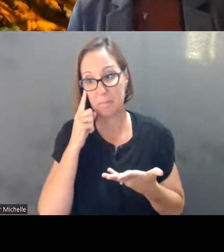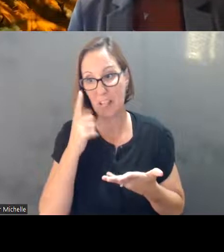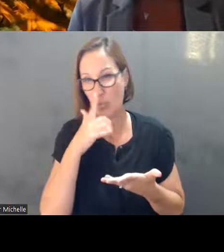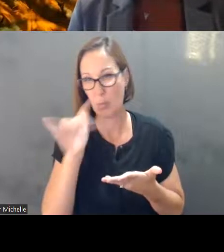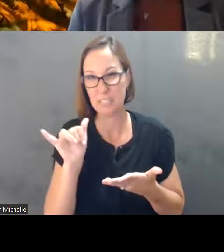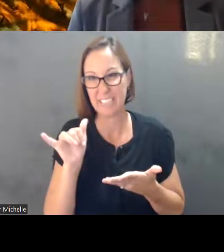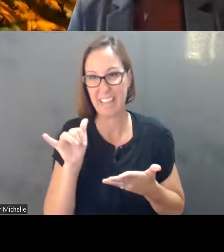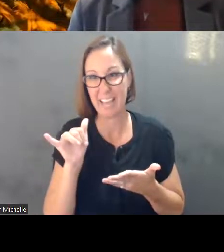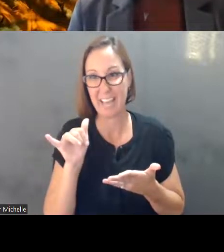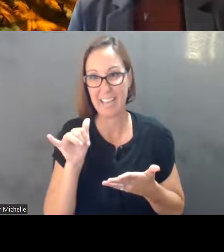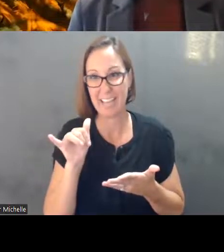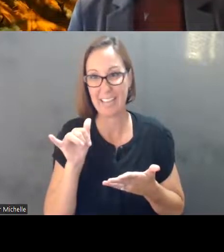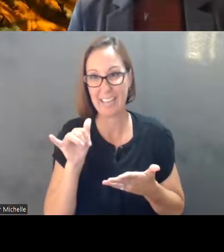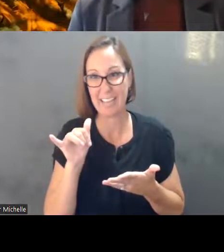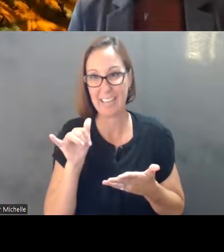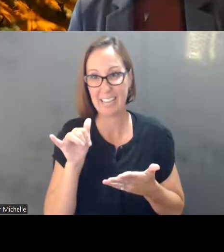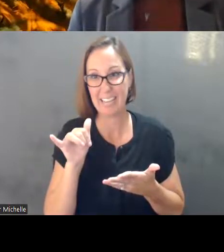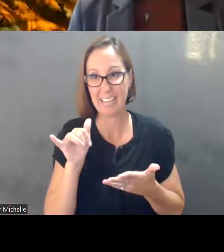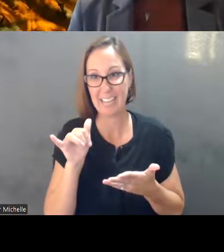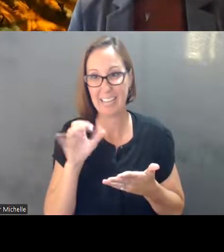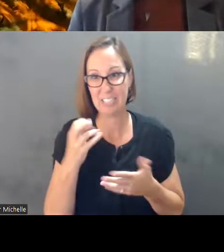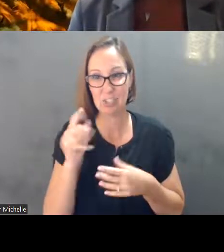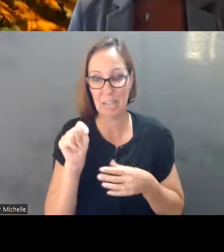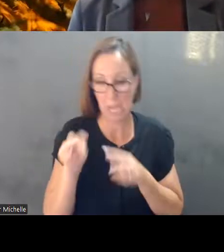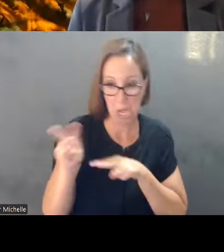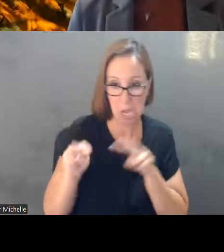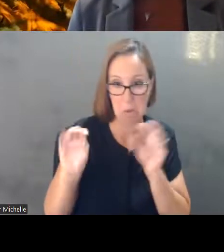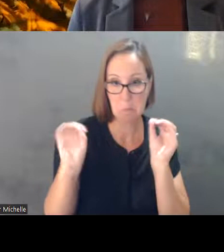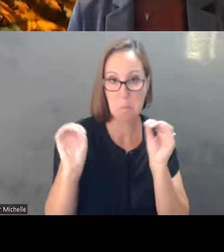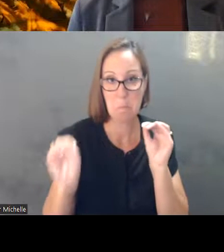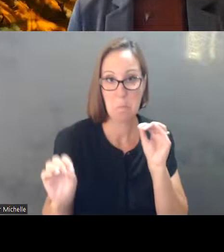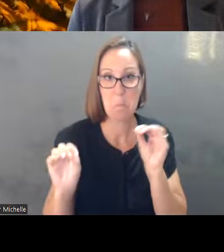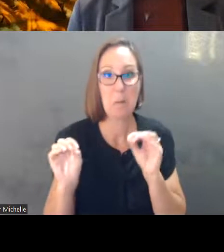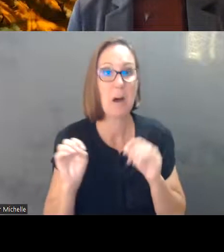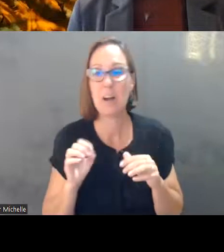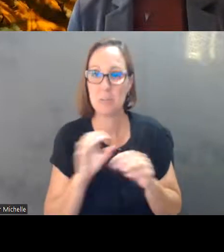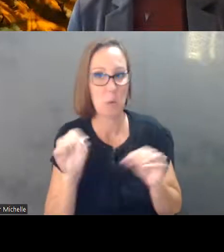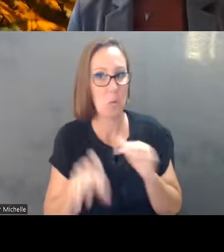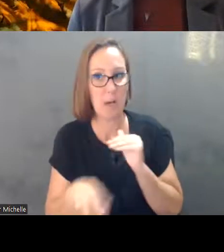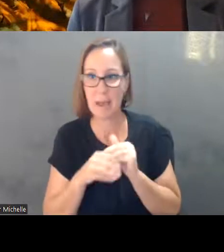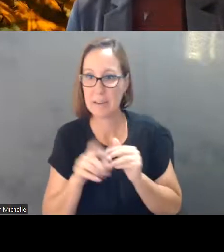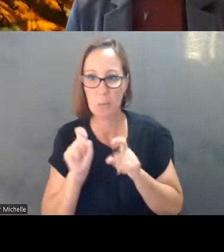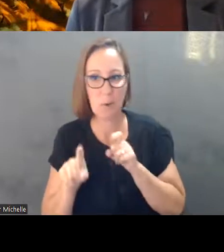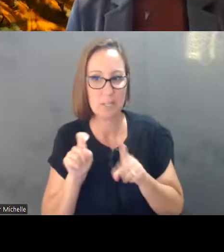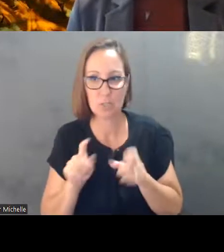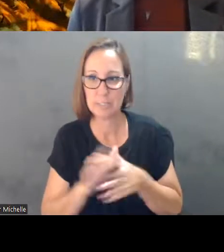I'm looking in the chat and I don't see any additional questions.